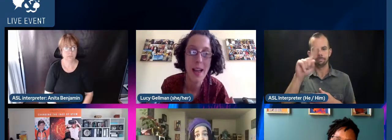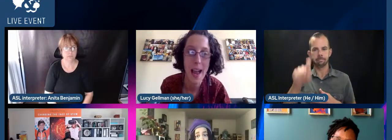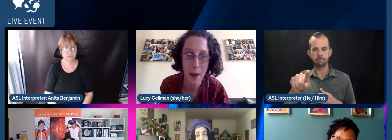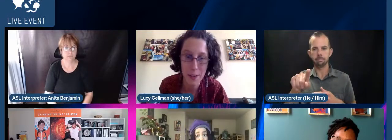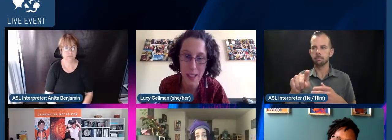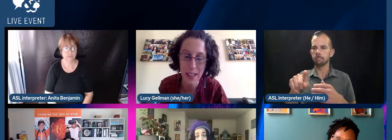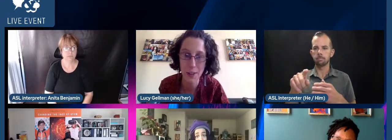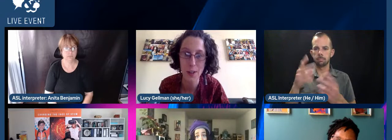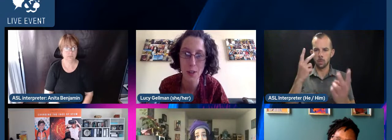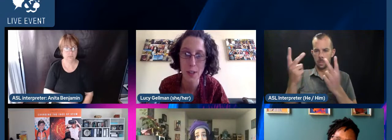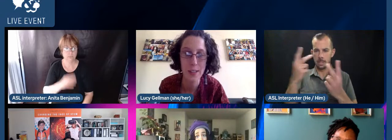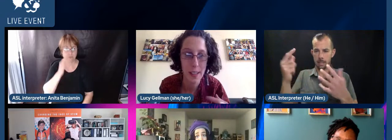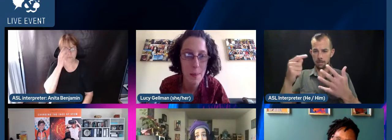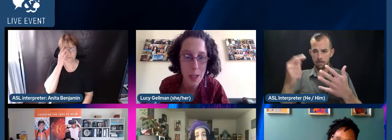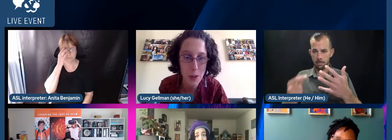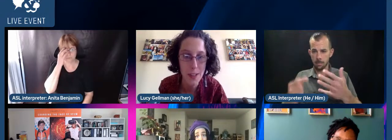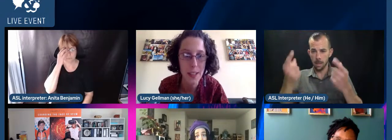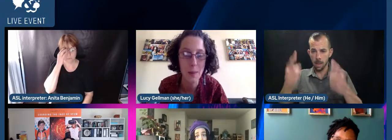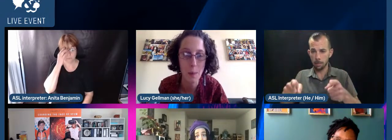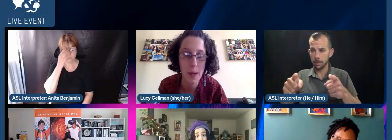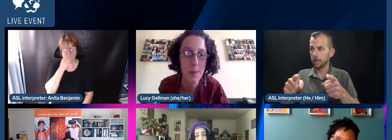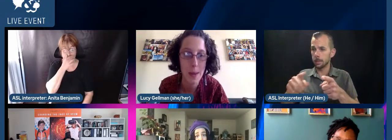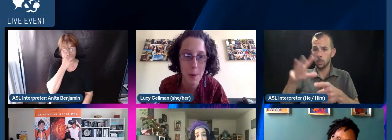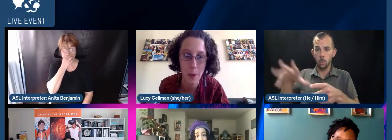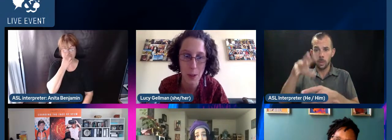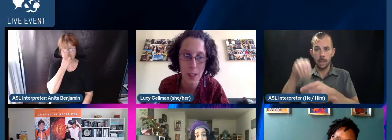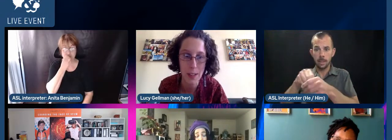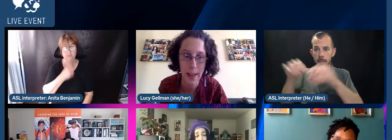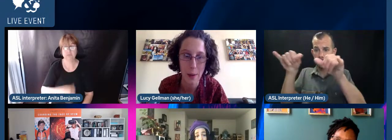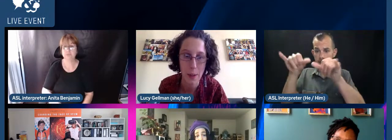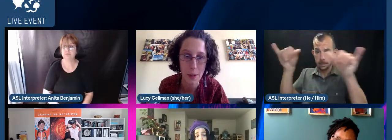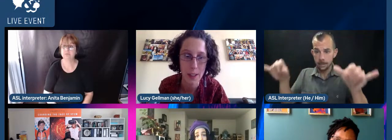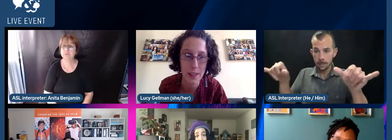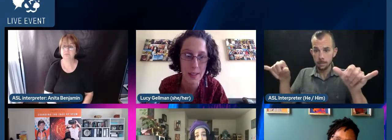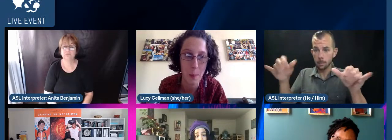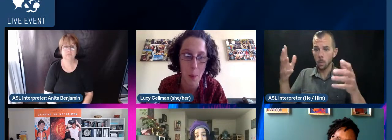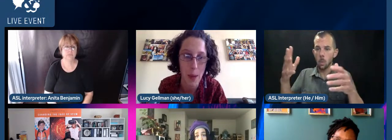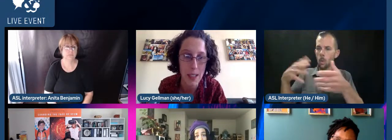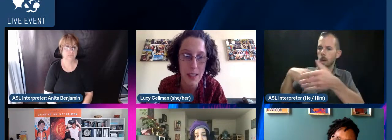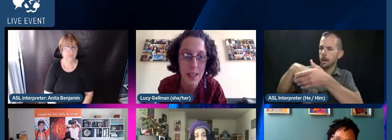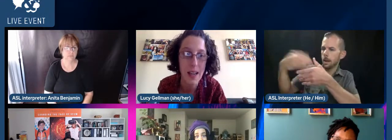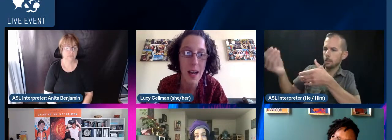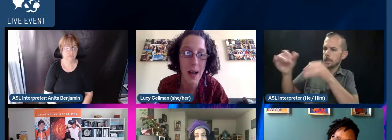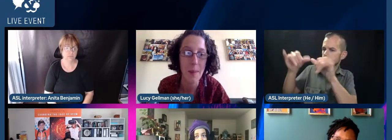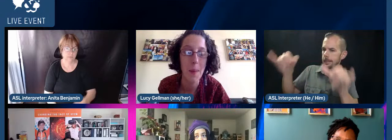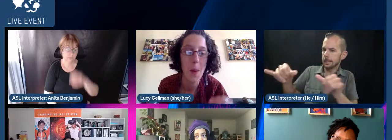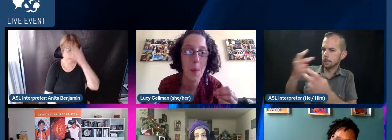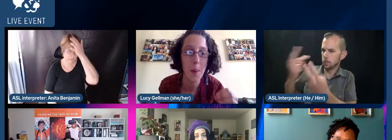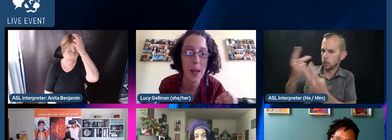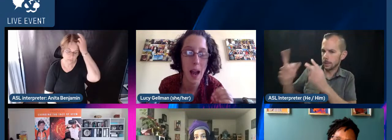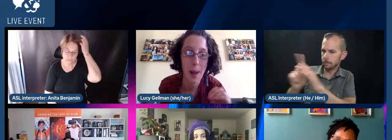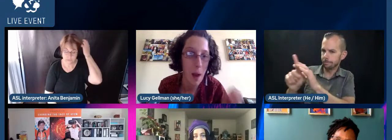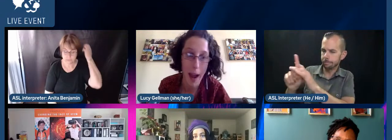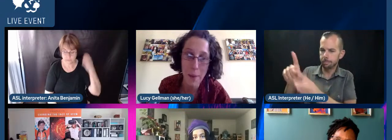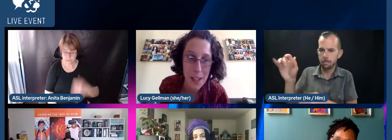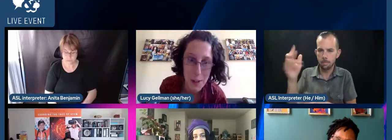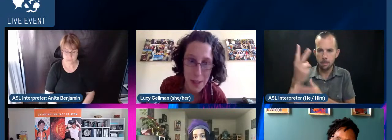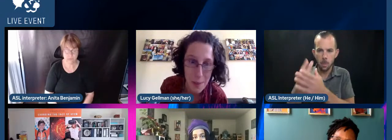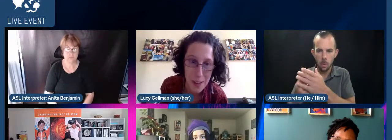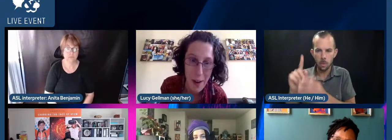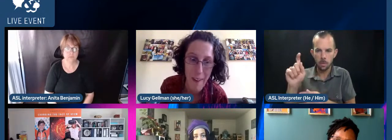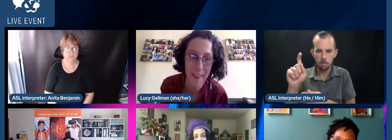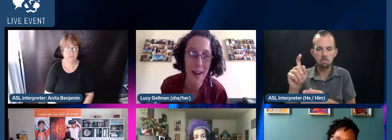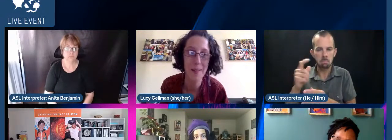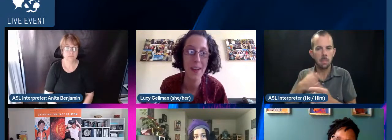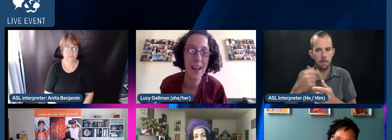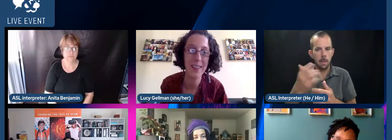happen outside institutions? And I'm interested in maybe returning to that question at some point. But I want to dream